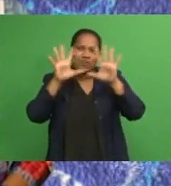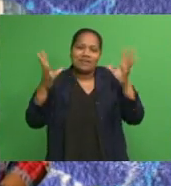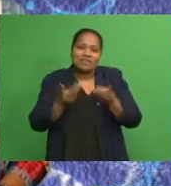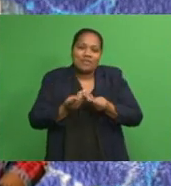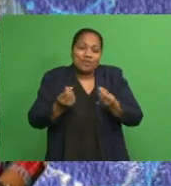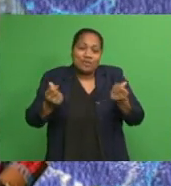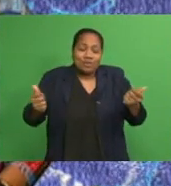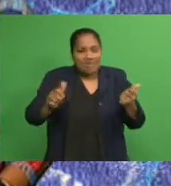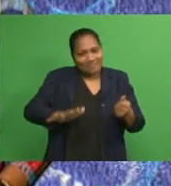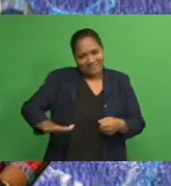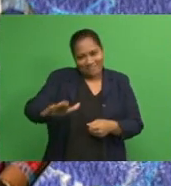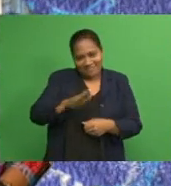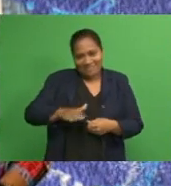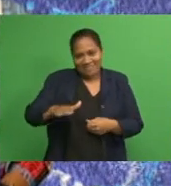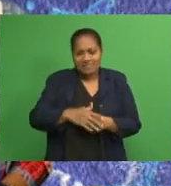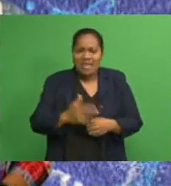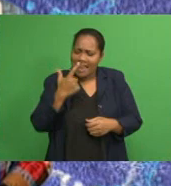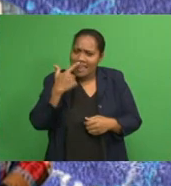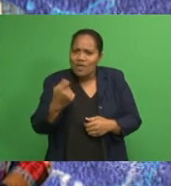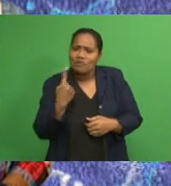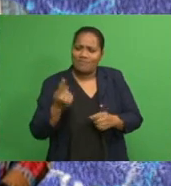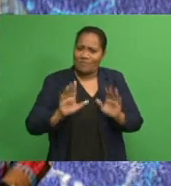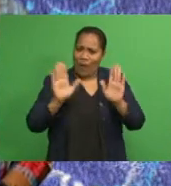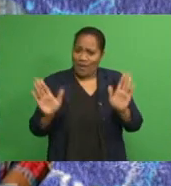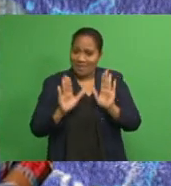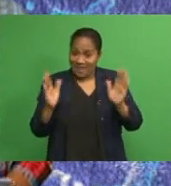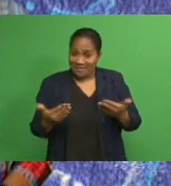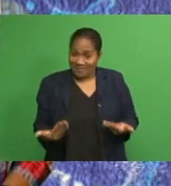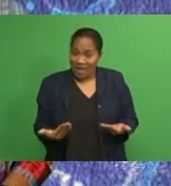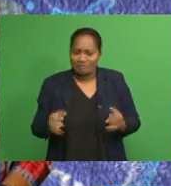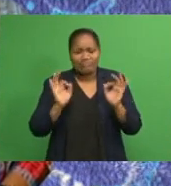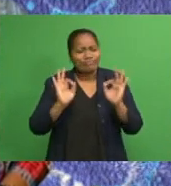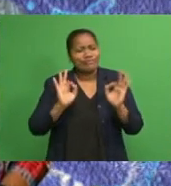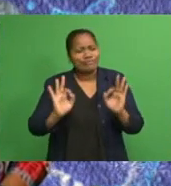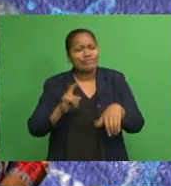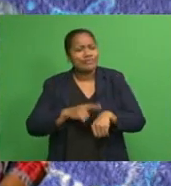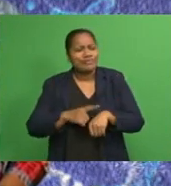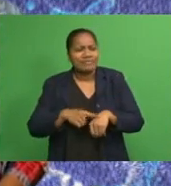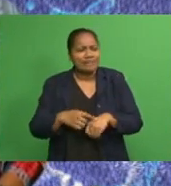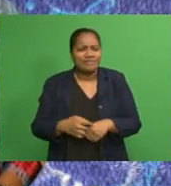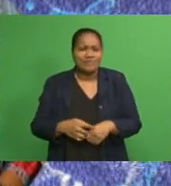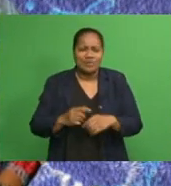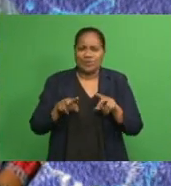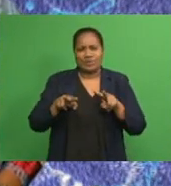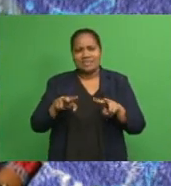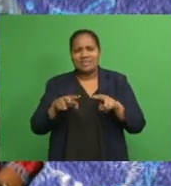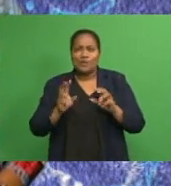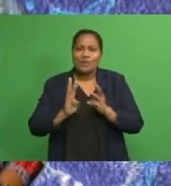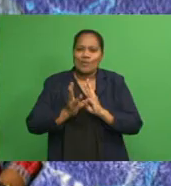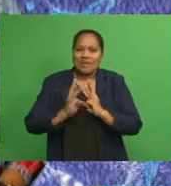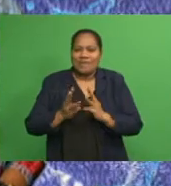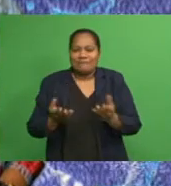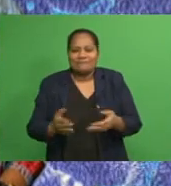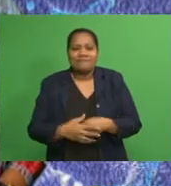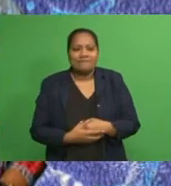the areas. Well, lucky for those that are on holiday right now, perfect time to be on one, keeping the weather in mind. Now